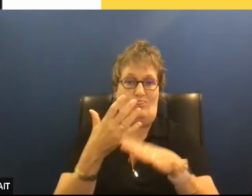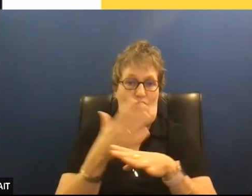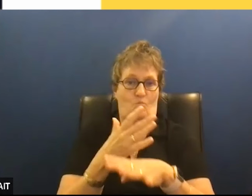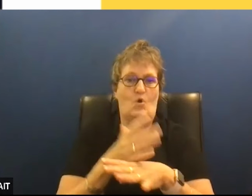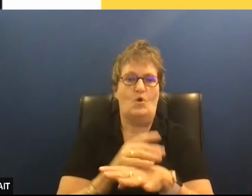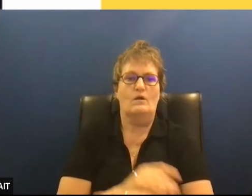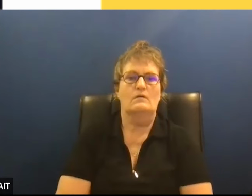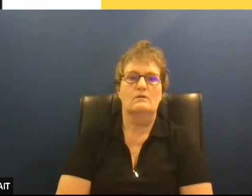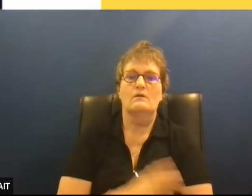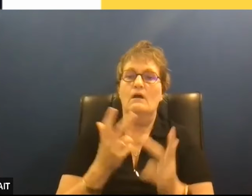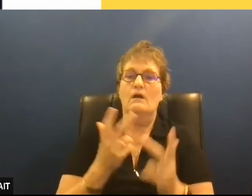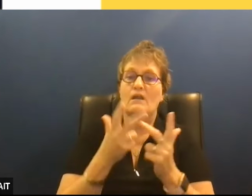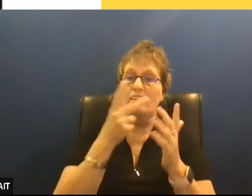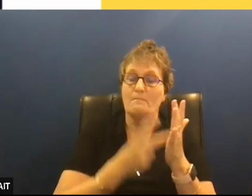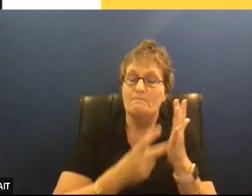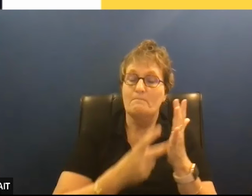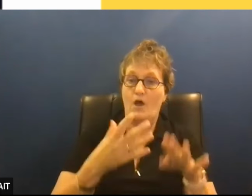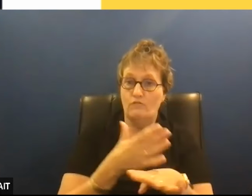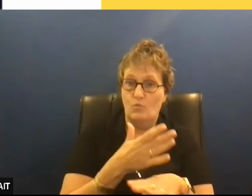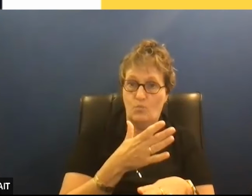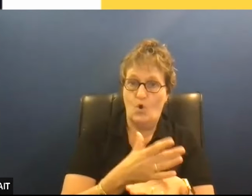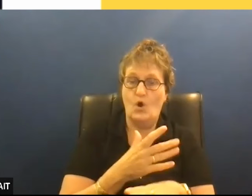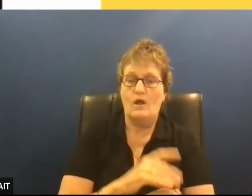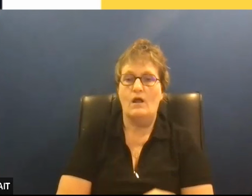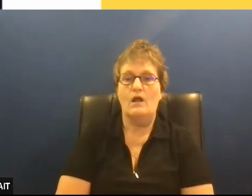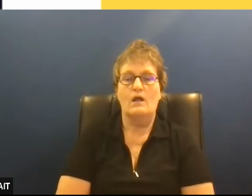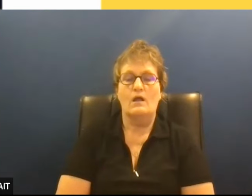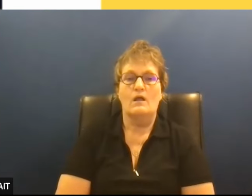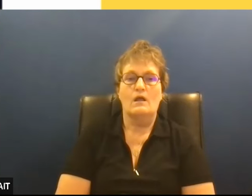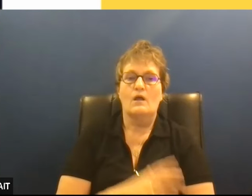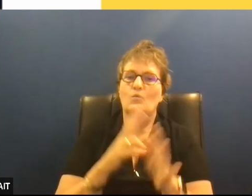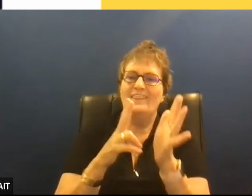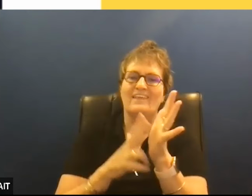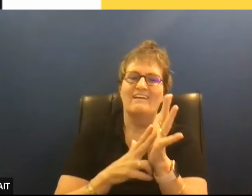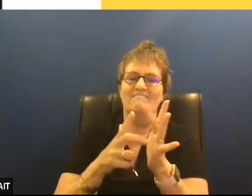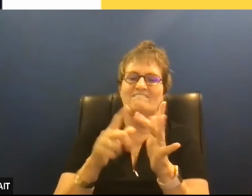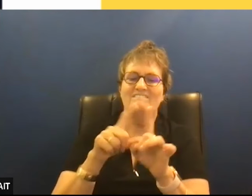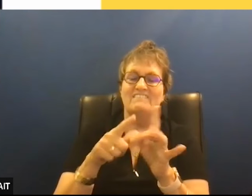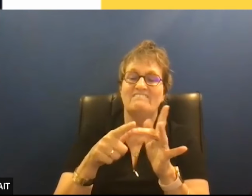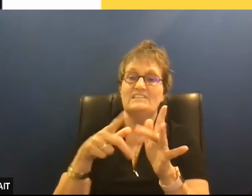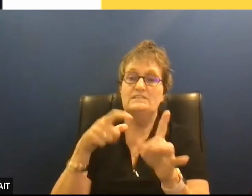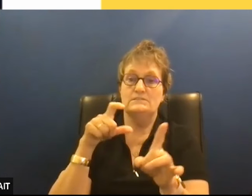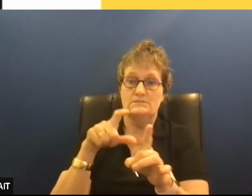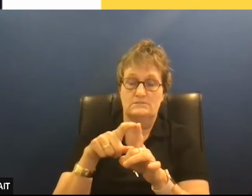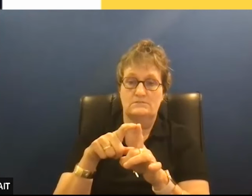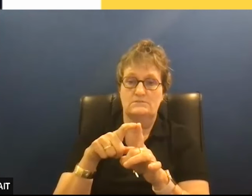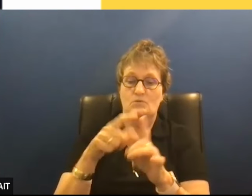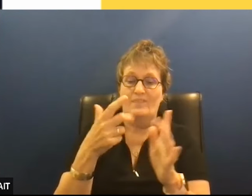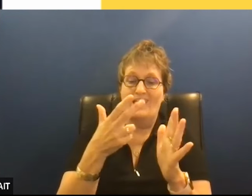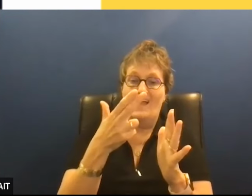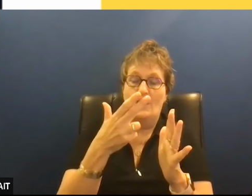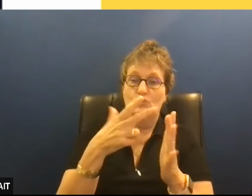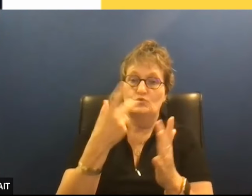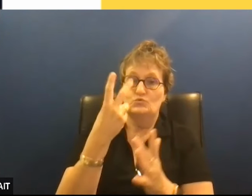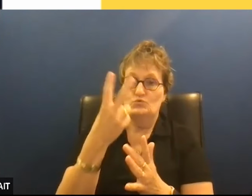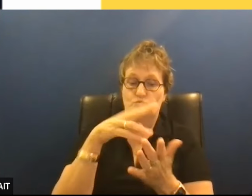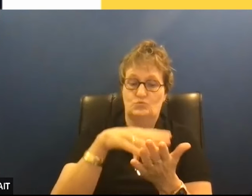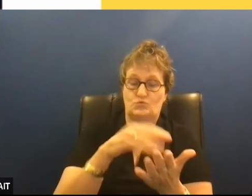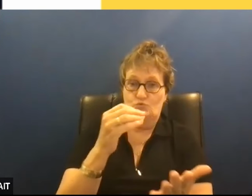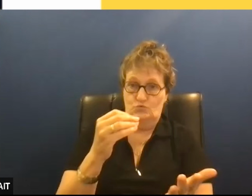Another component of those Vivid projects was we worked with students from art and design as part of the professional